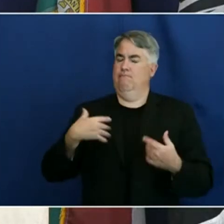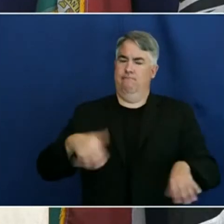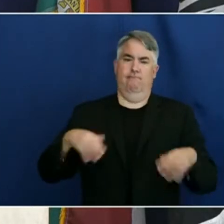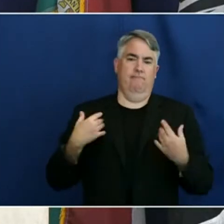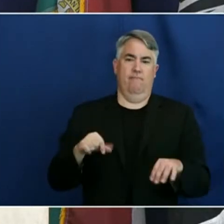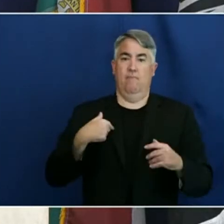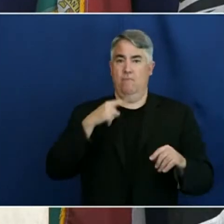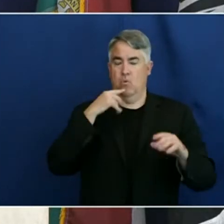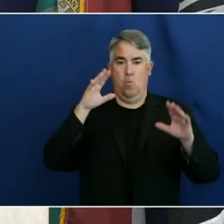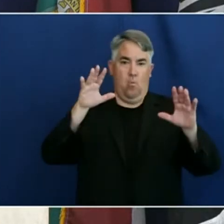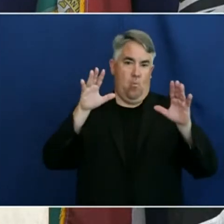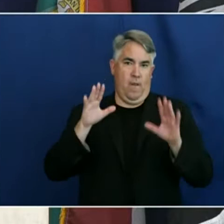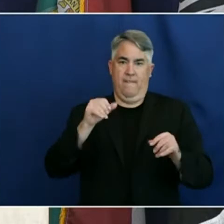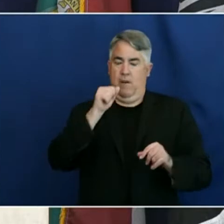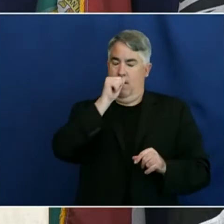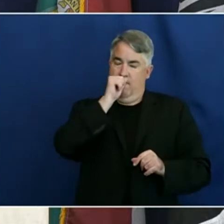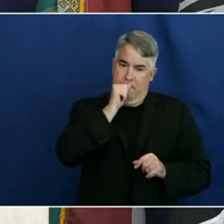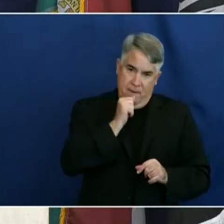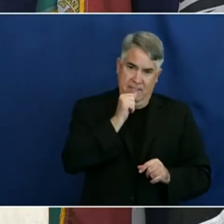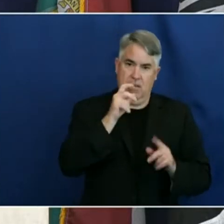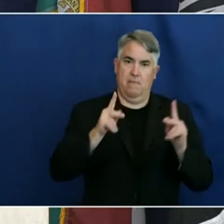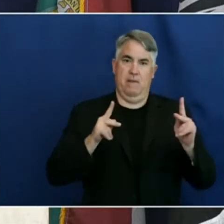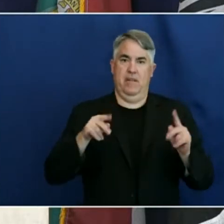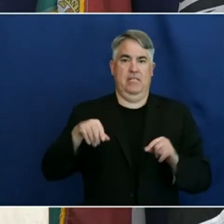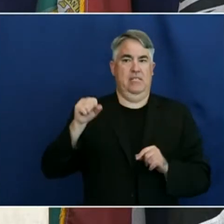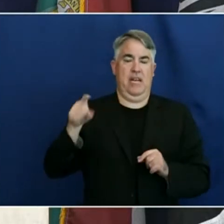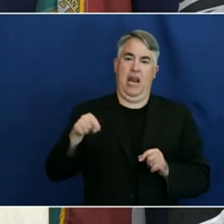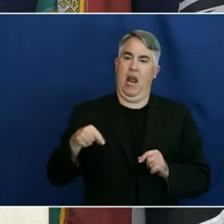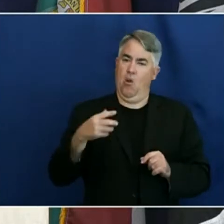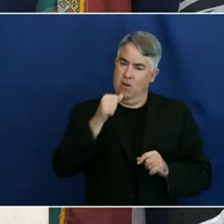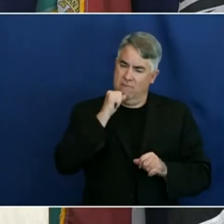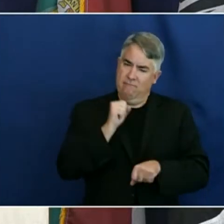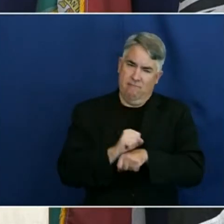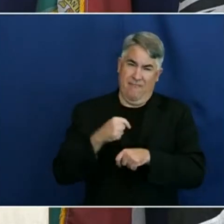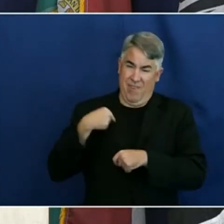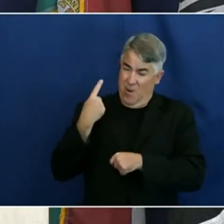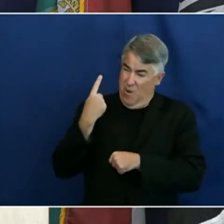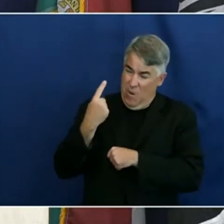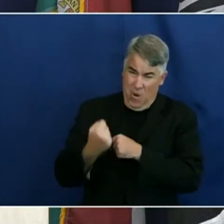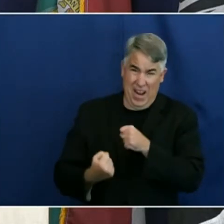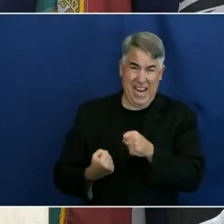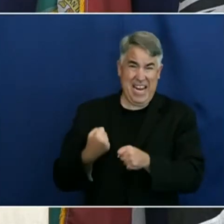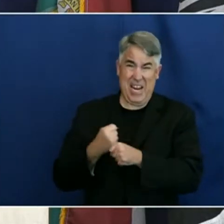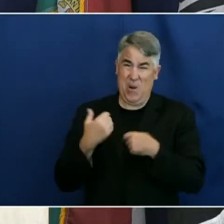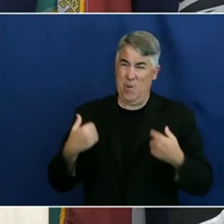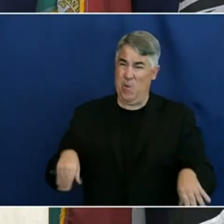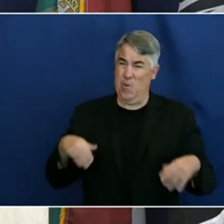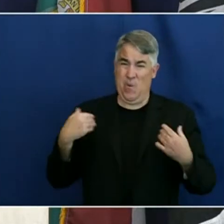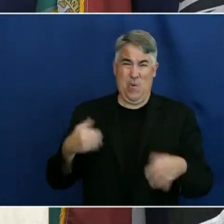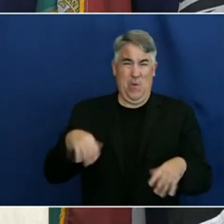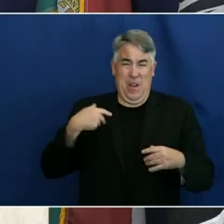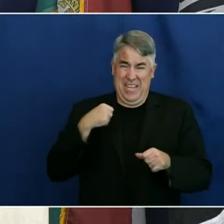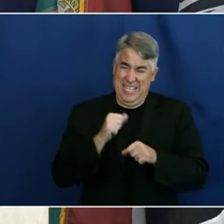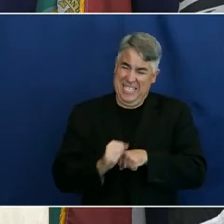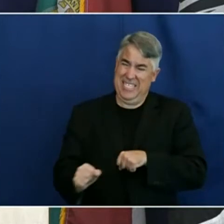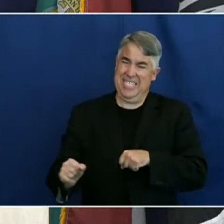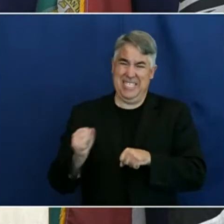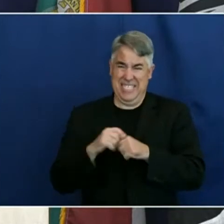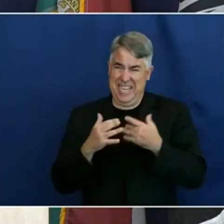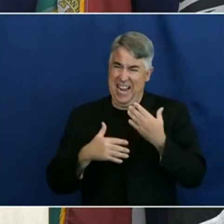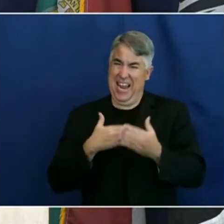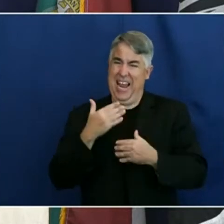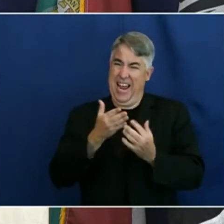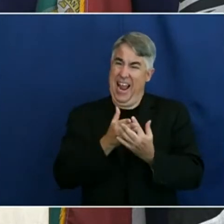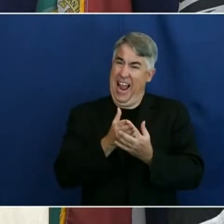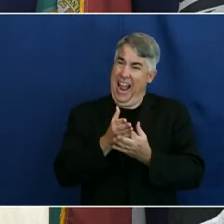patience of the people of San Diego who for more than a year now have endured a tremendous amount We are seeing a pathway out of